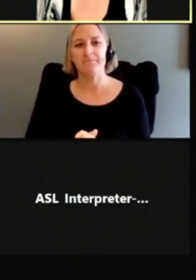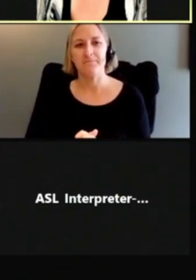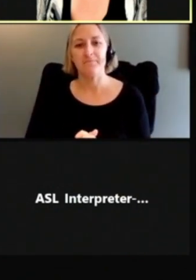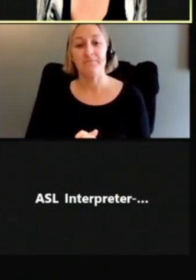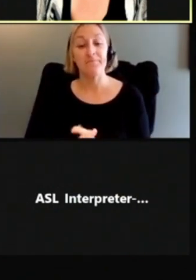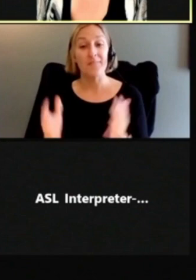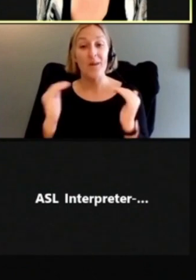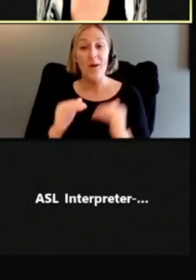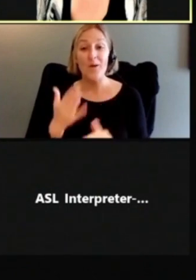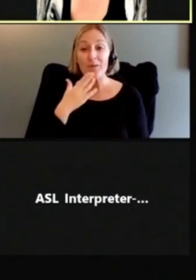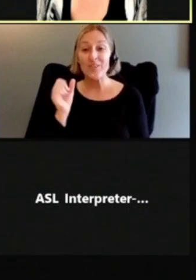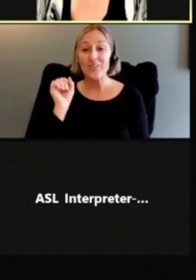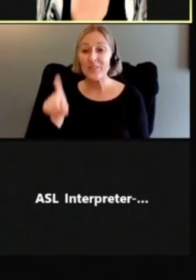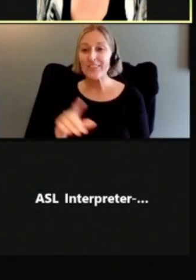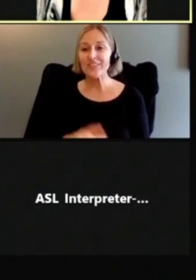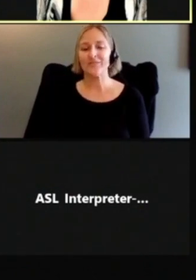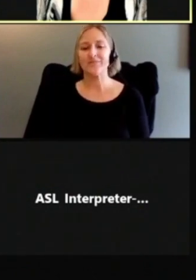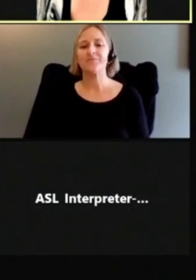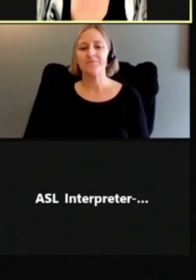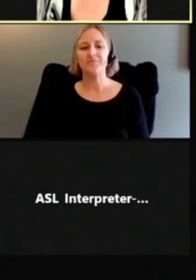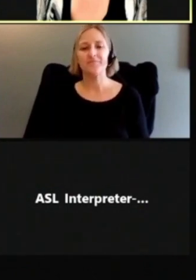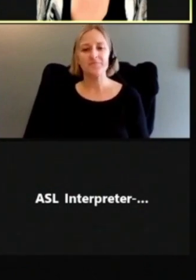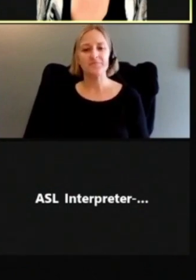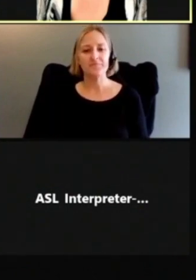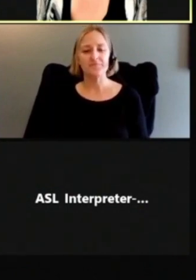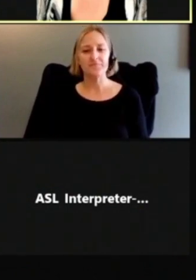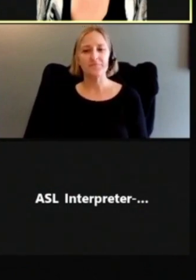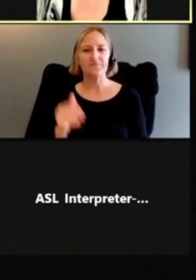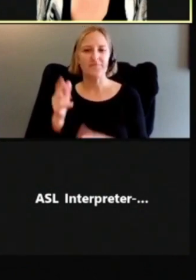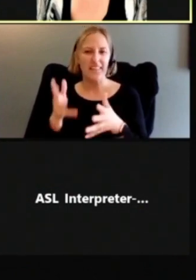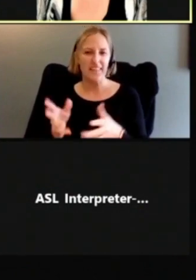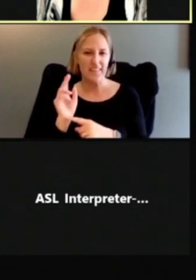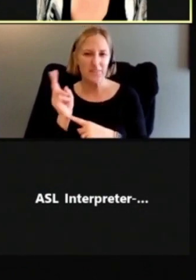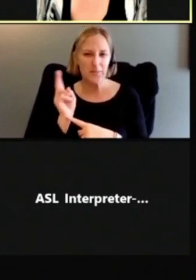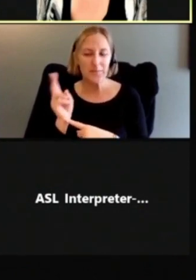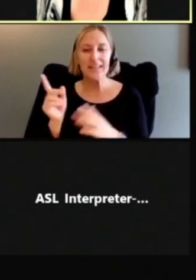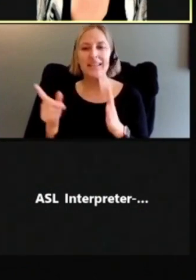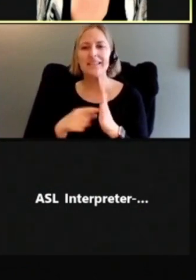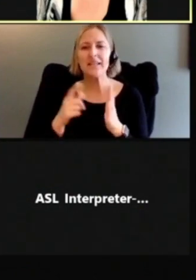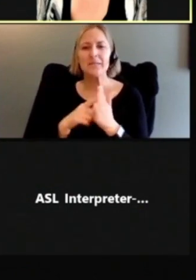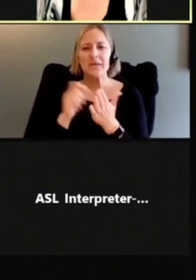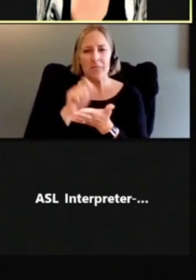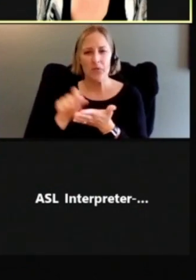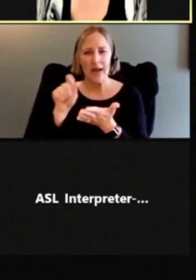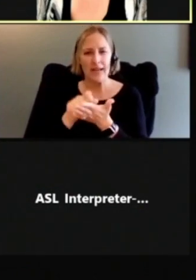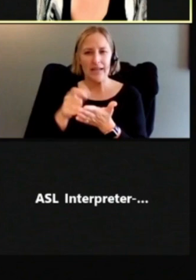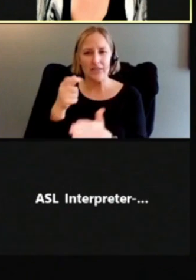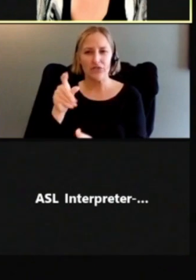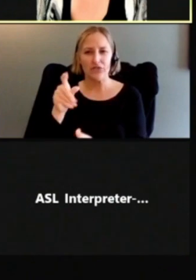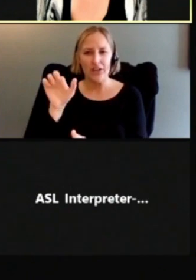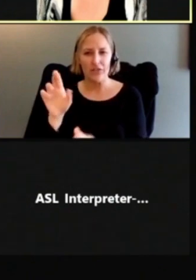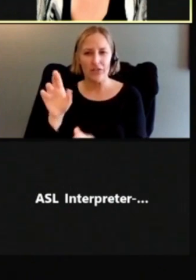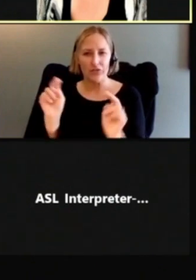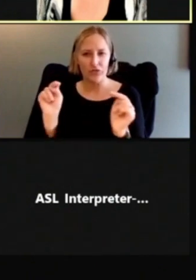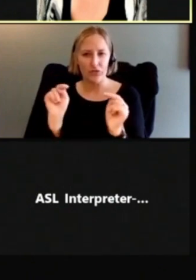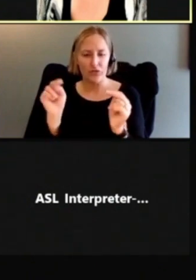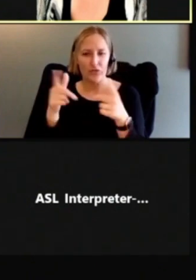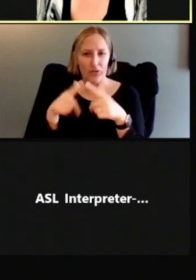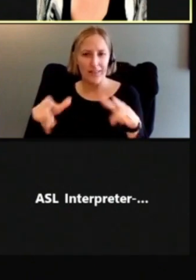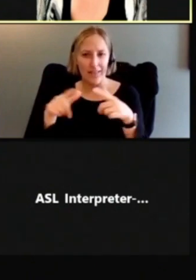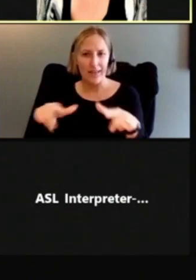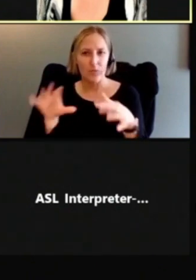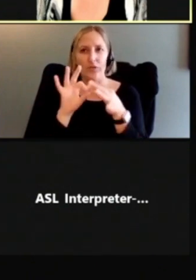Oh, here's a good one. This is very relevant. We have 2 minutes. Sometimes writing in gender-neutral language around pregnancy topics may sound weird